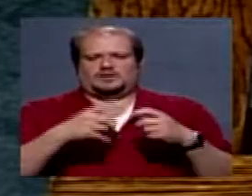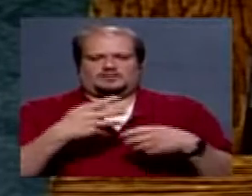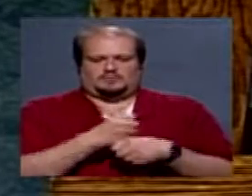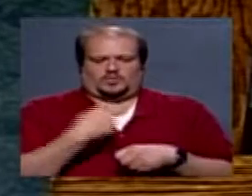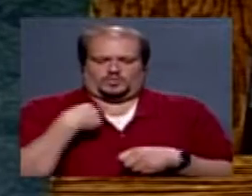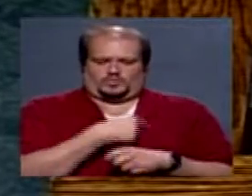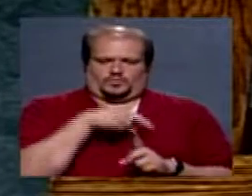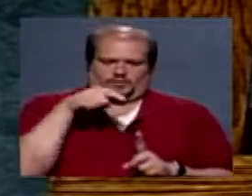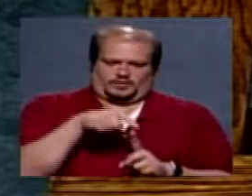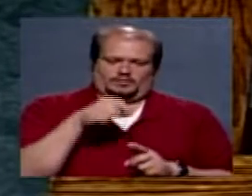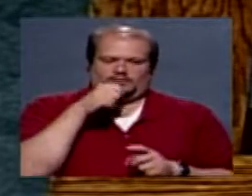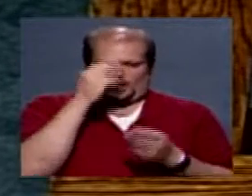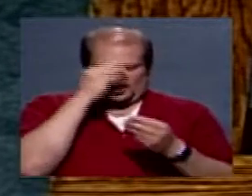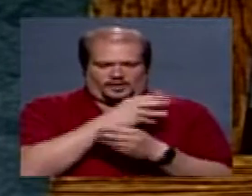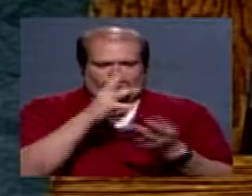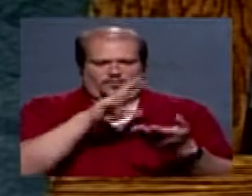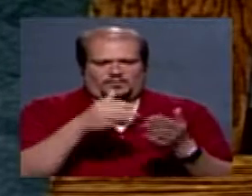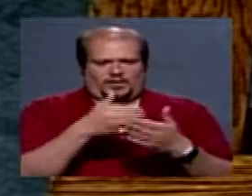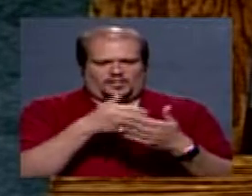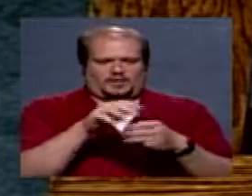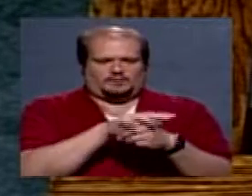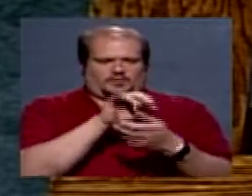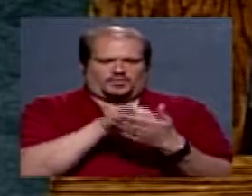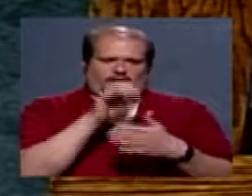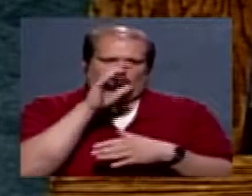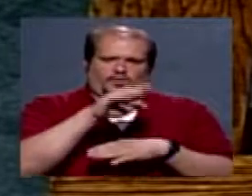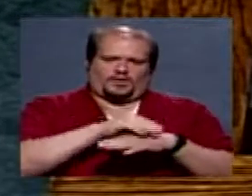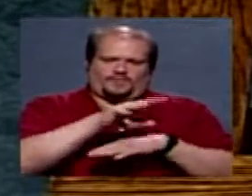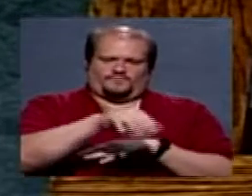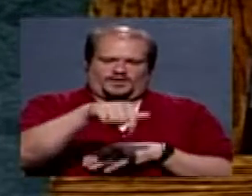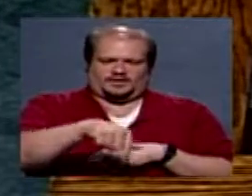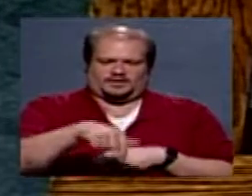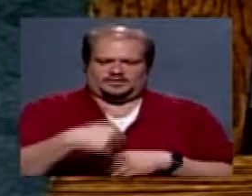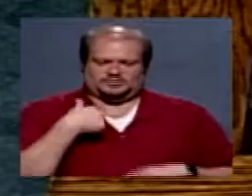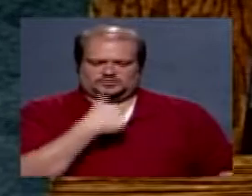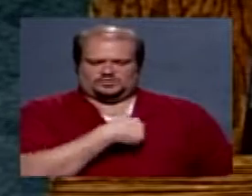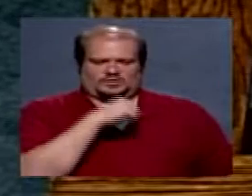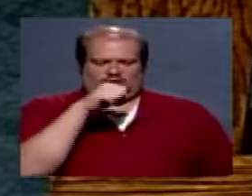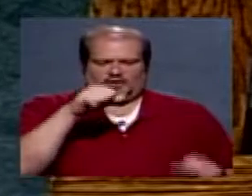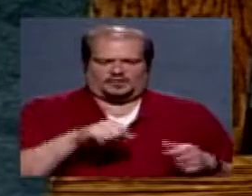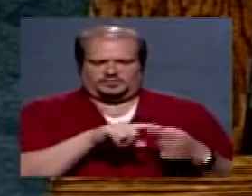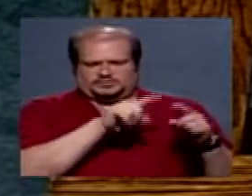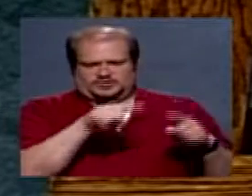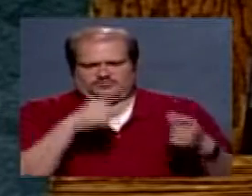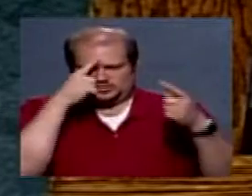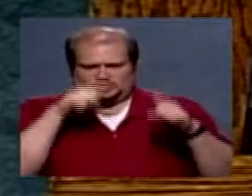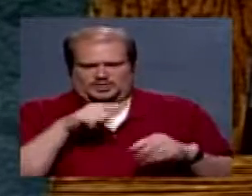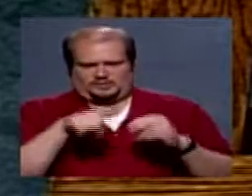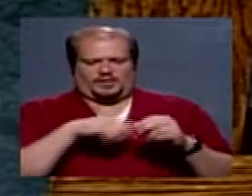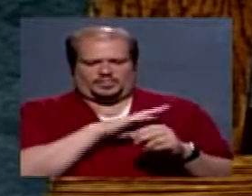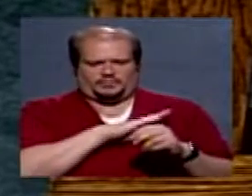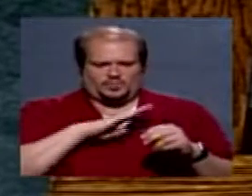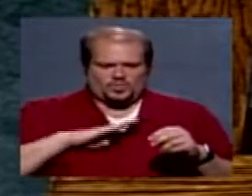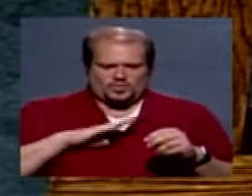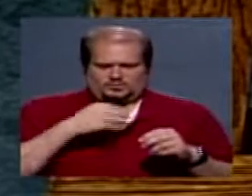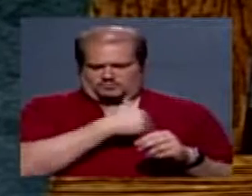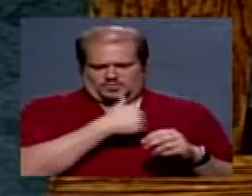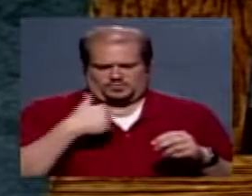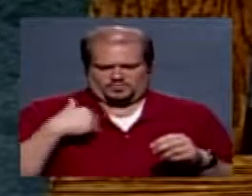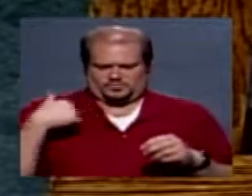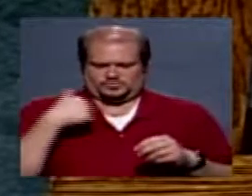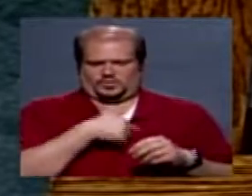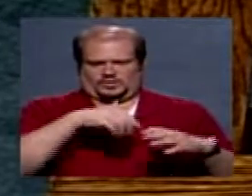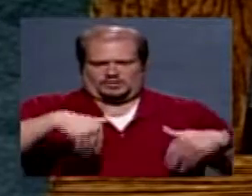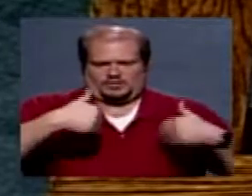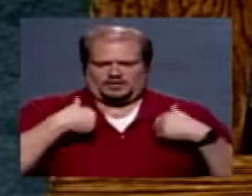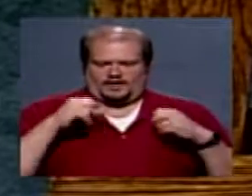haven't been able to inform all of the neighbors who will be affected by this. We haven't been able to come to a consensus of the board members. We haven't